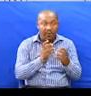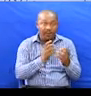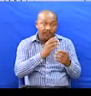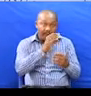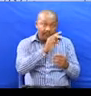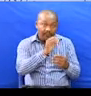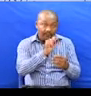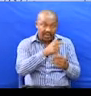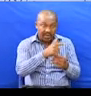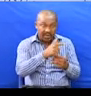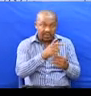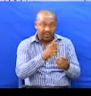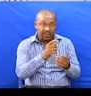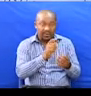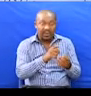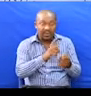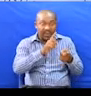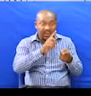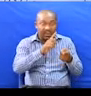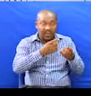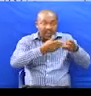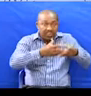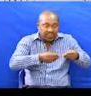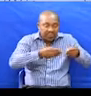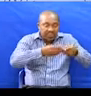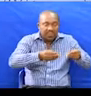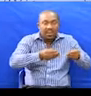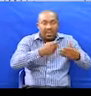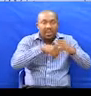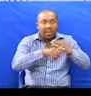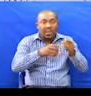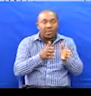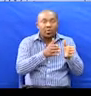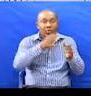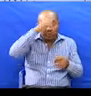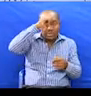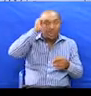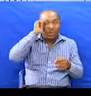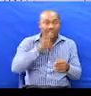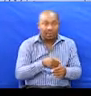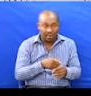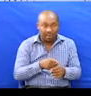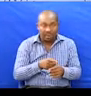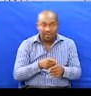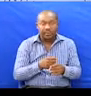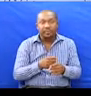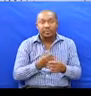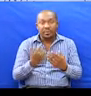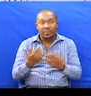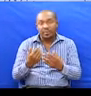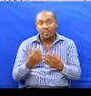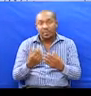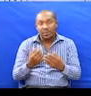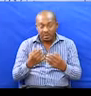said to be what? Solid. Also, we've got oil from plant. They are liquid at what? At room temperature. So this is one of